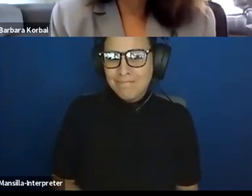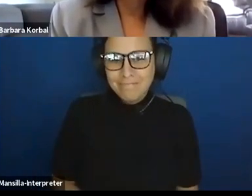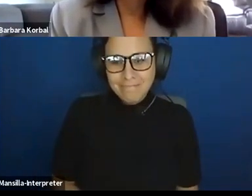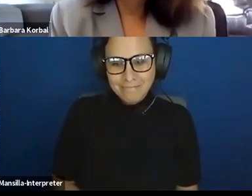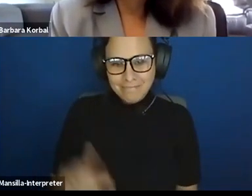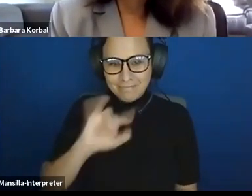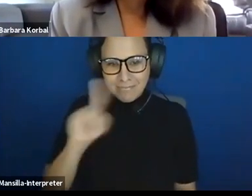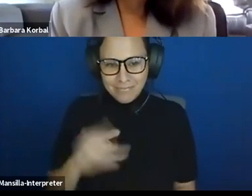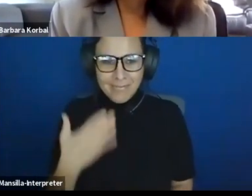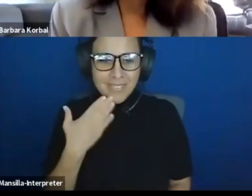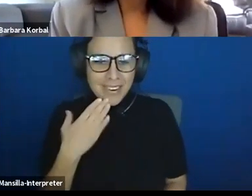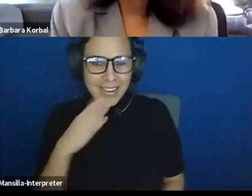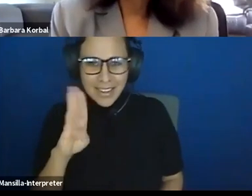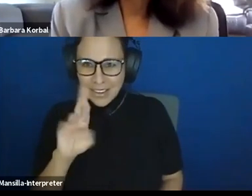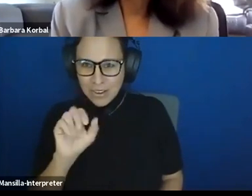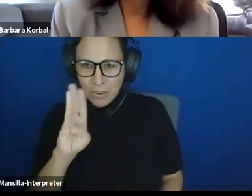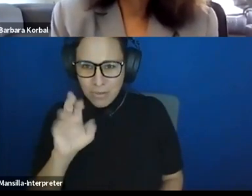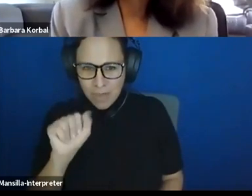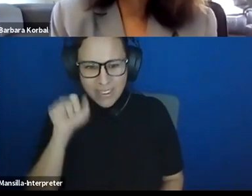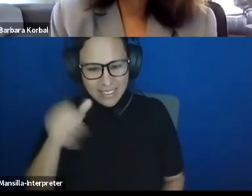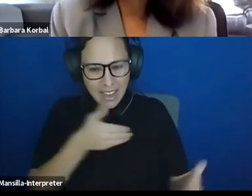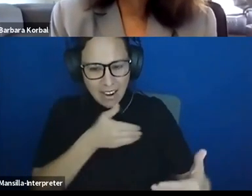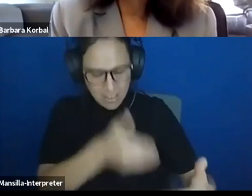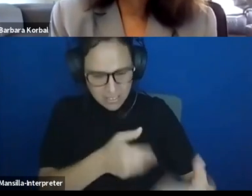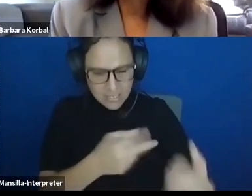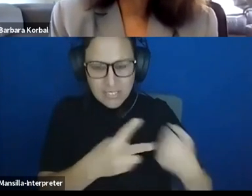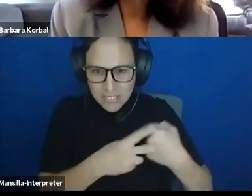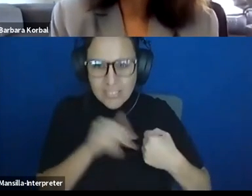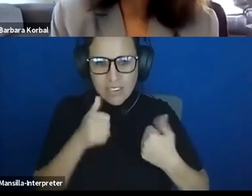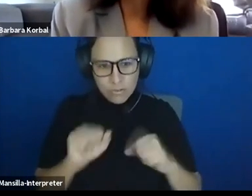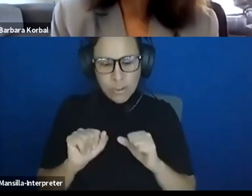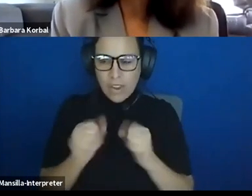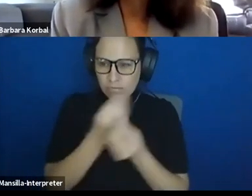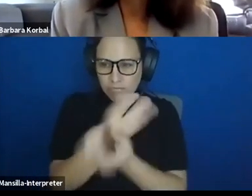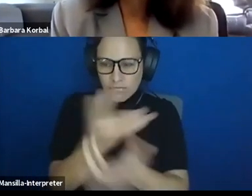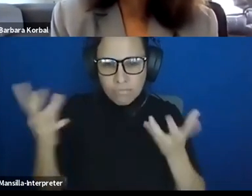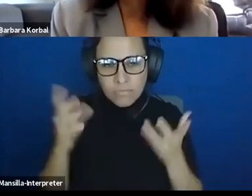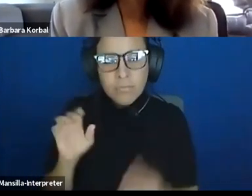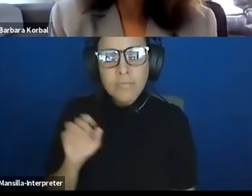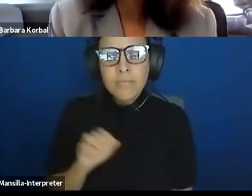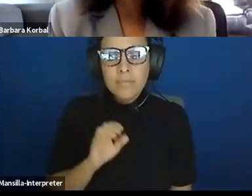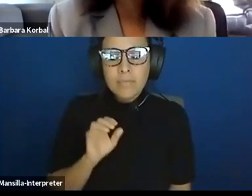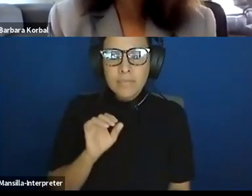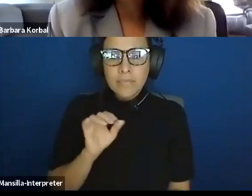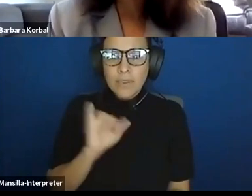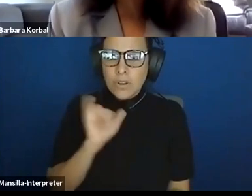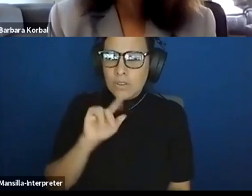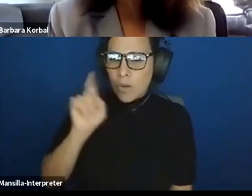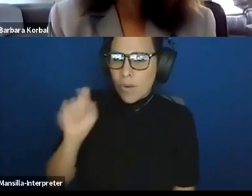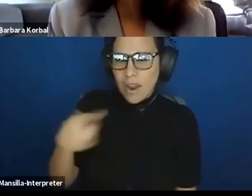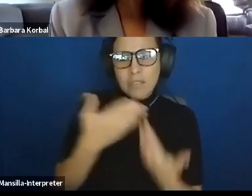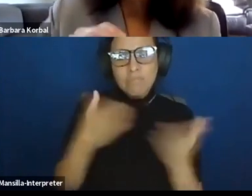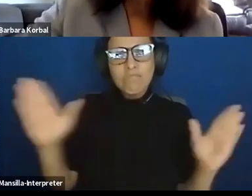living engagement with the archive is part of what I think we're trying to communicate here. And along those lines, I'd like to ask a broad